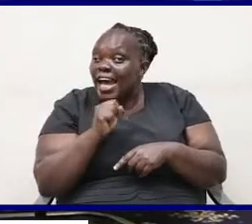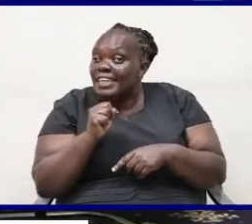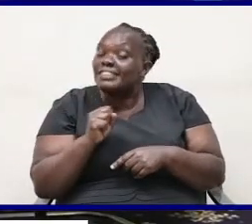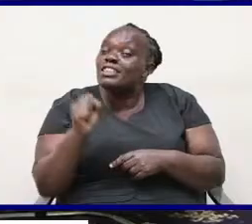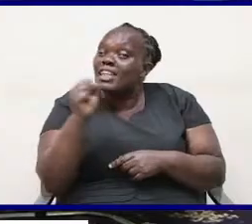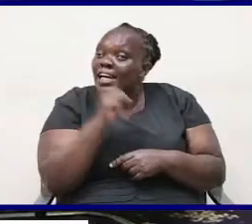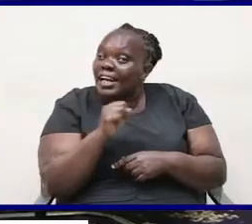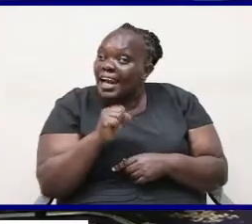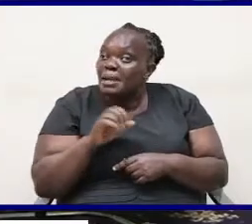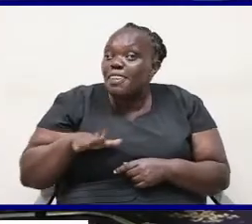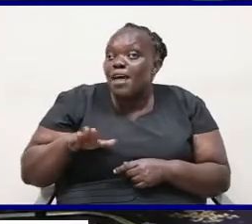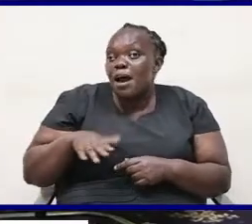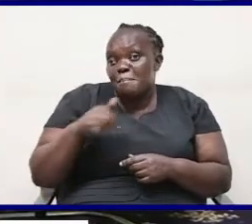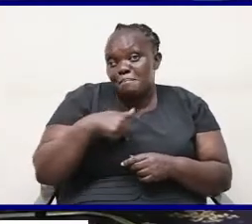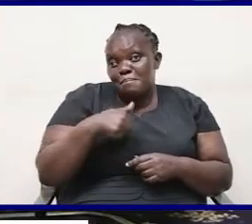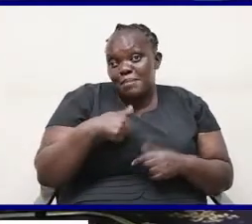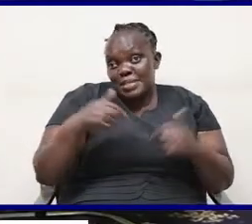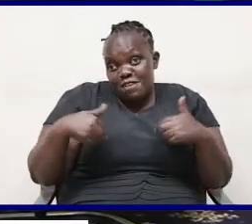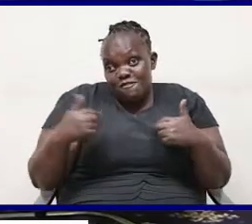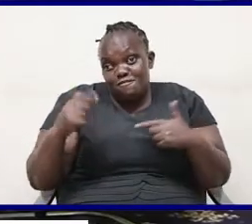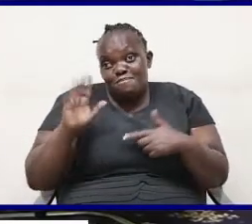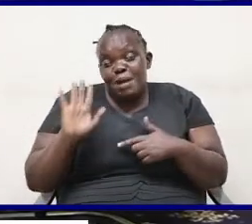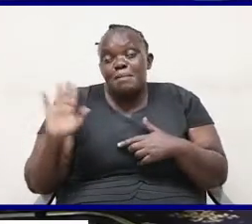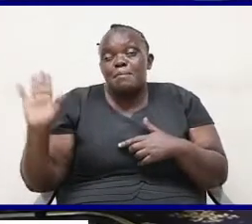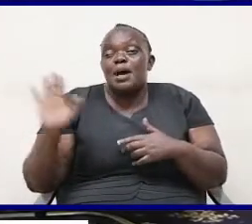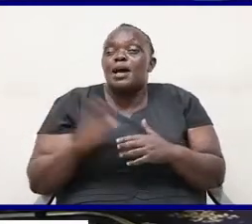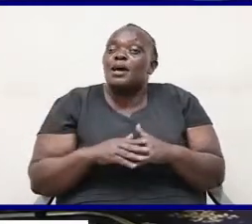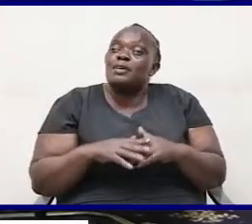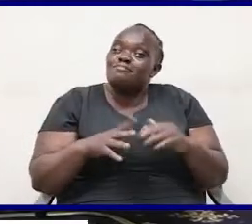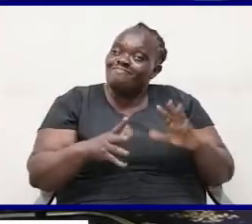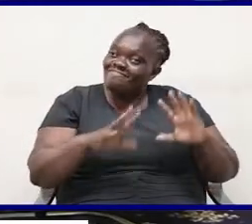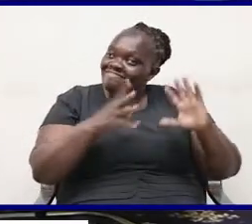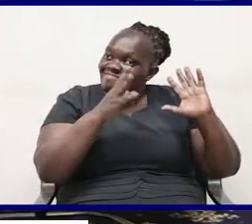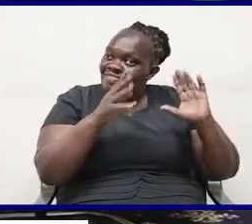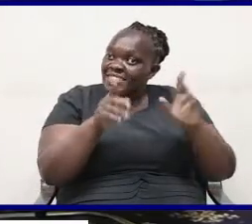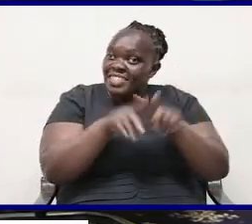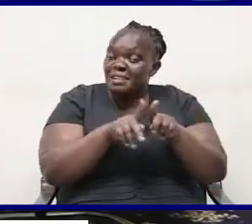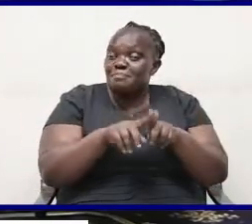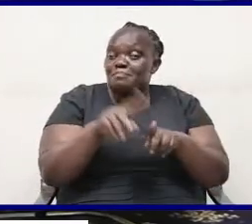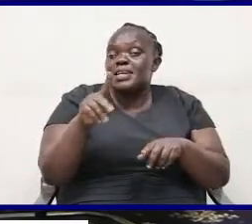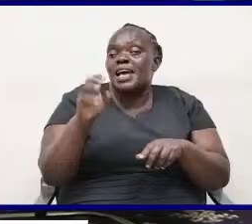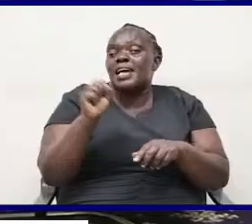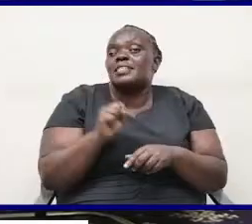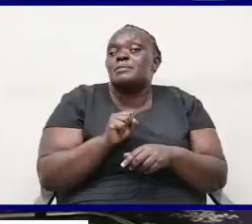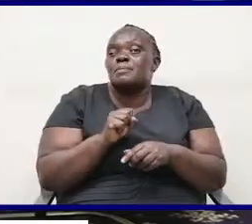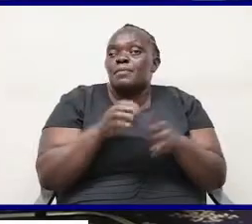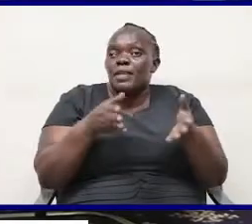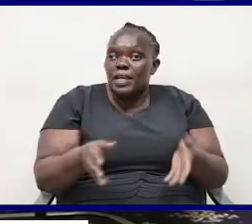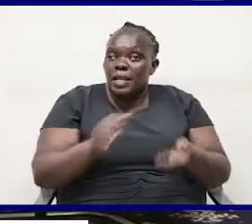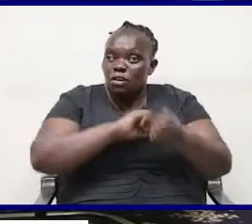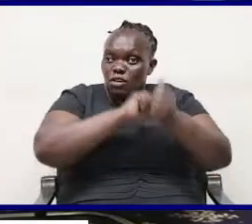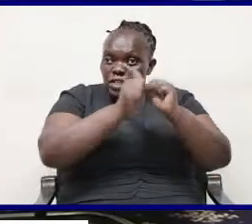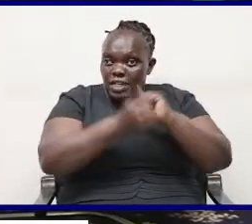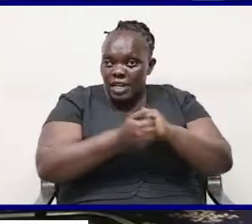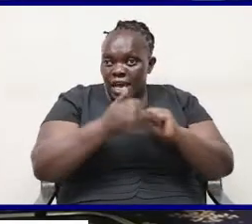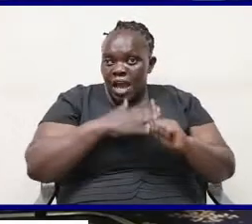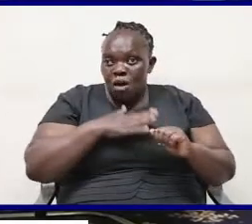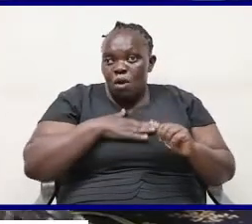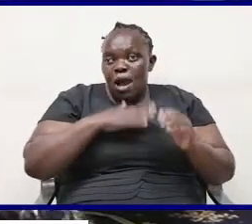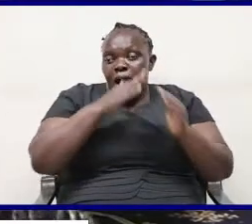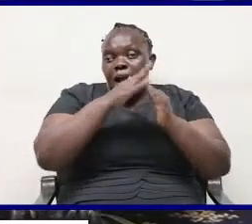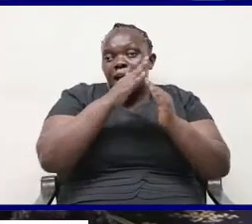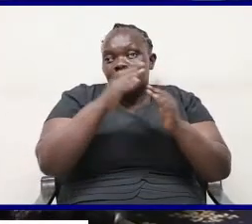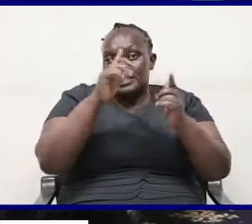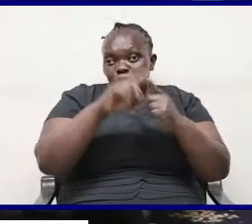ni grandmother. Grandmother. Oh, wonderful. Makofi kabisa hapa. Now, yes, let's now turn our